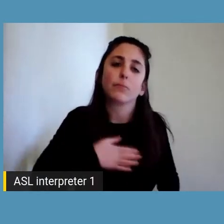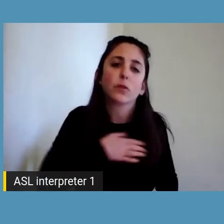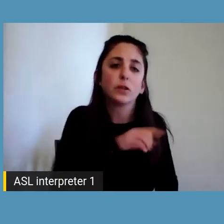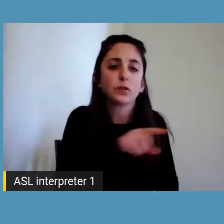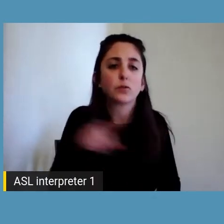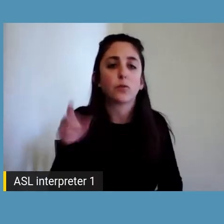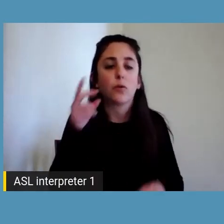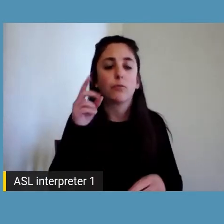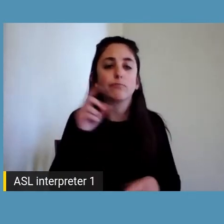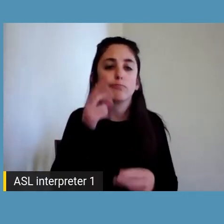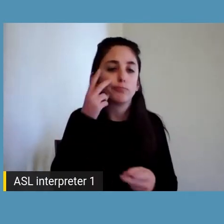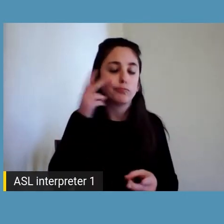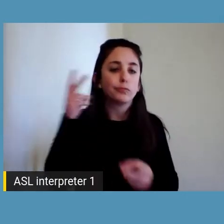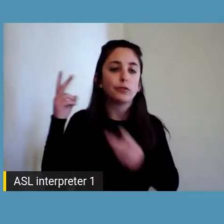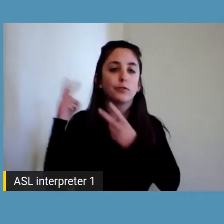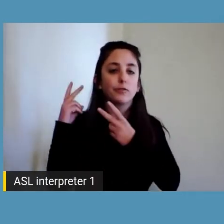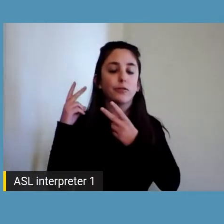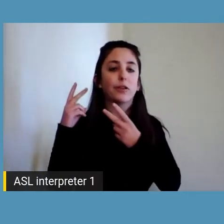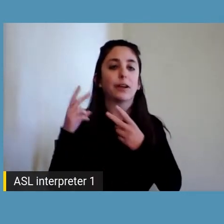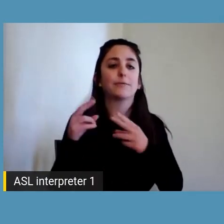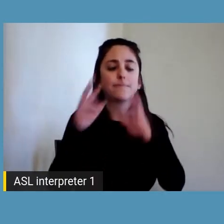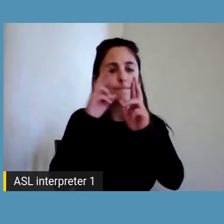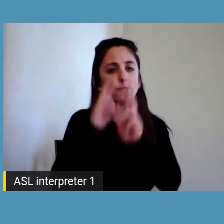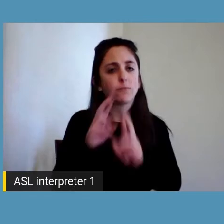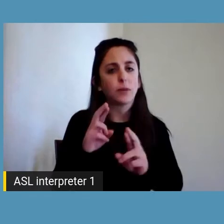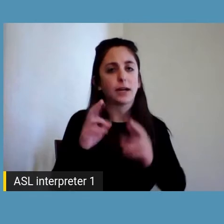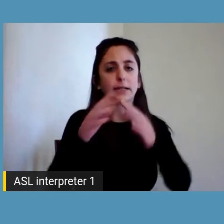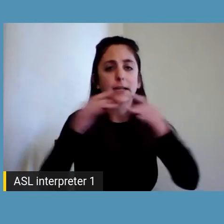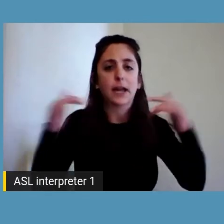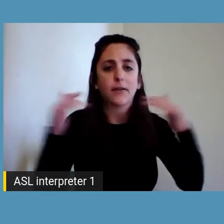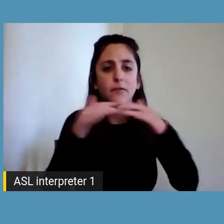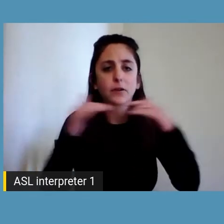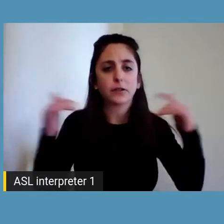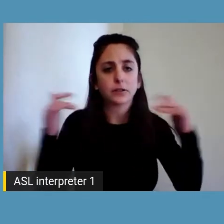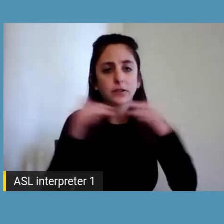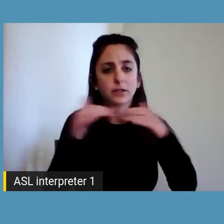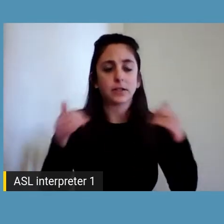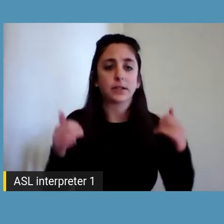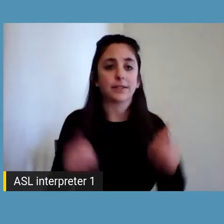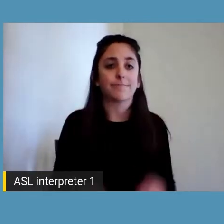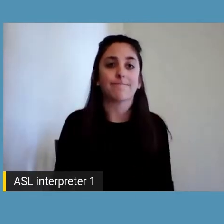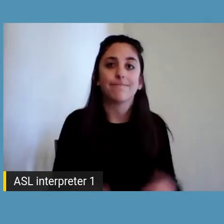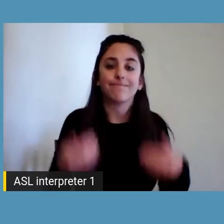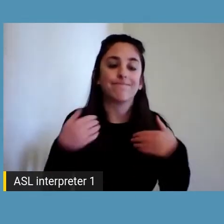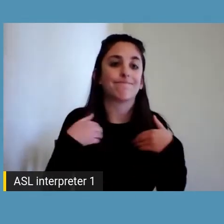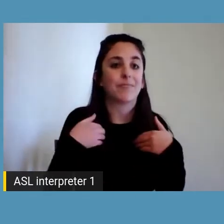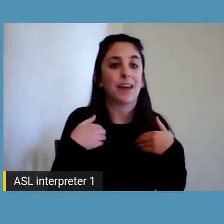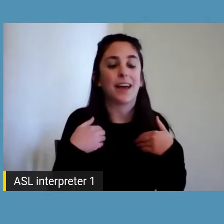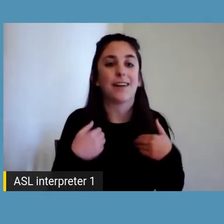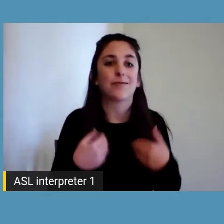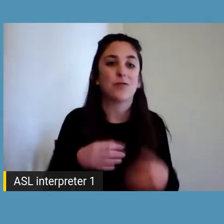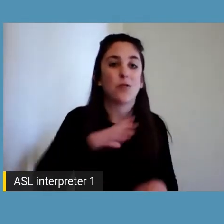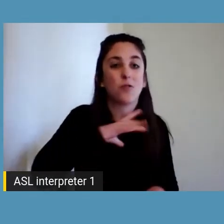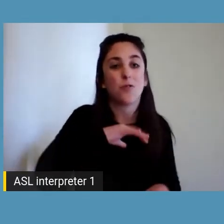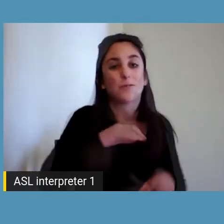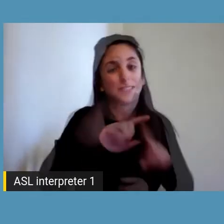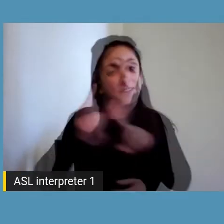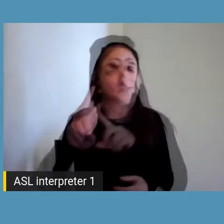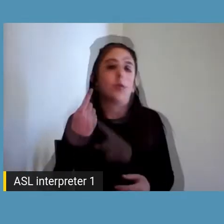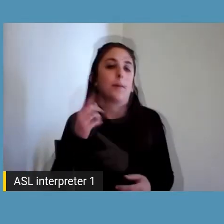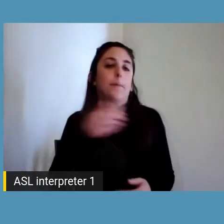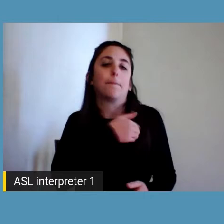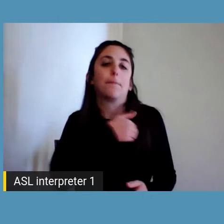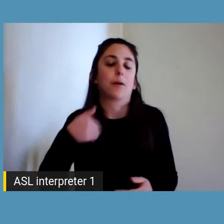and to respect the diversity of cultures and experiences that form the richness of our world and our profession. Thank